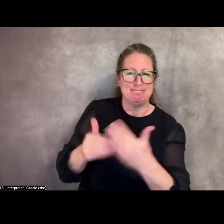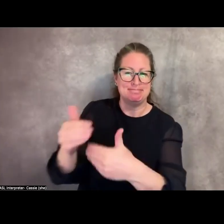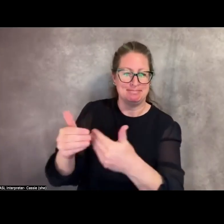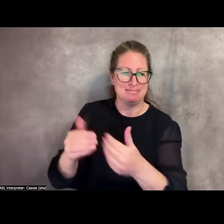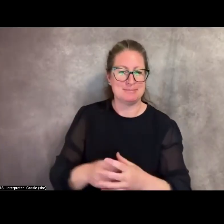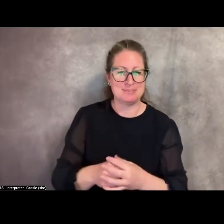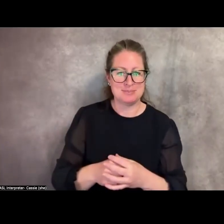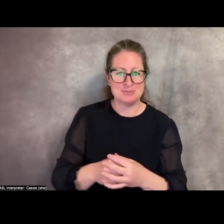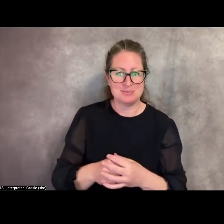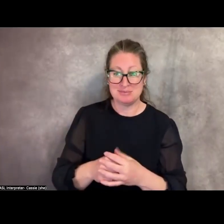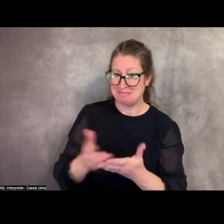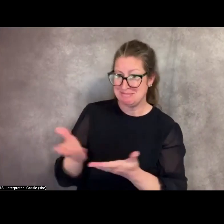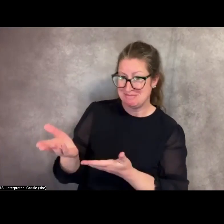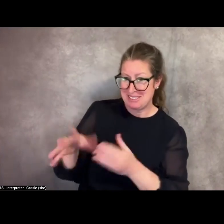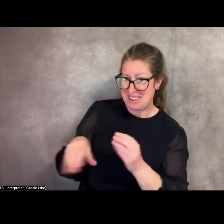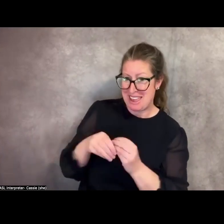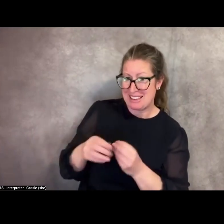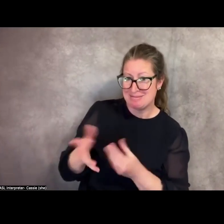Jean, do you have anything to add?